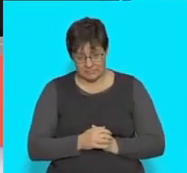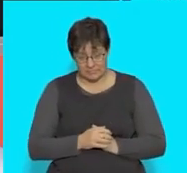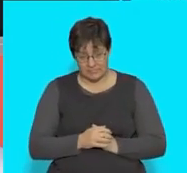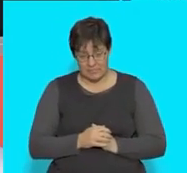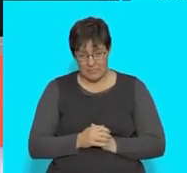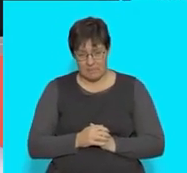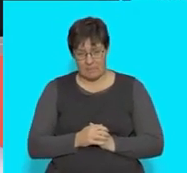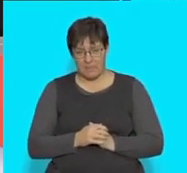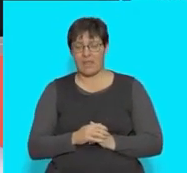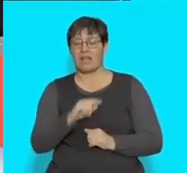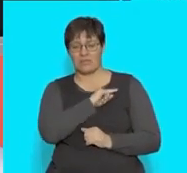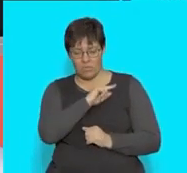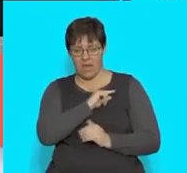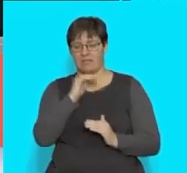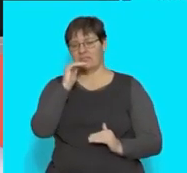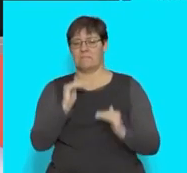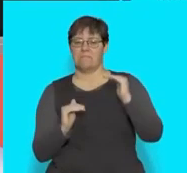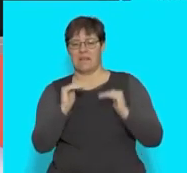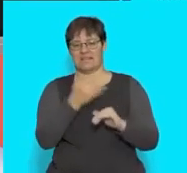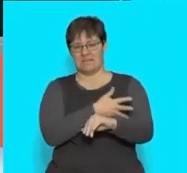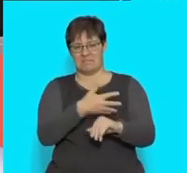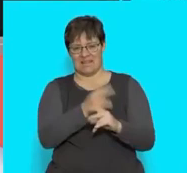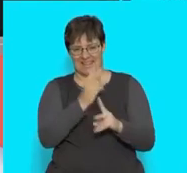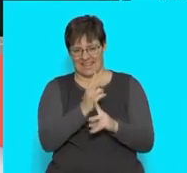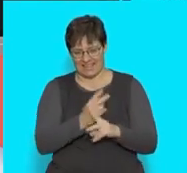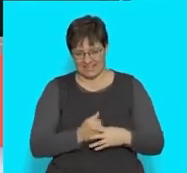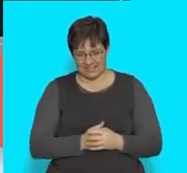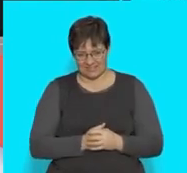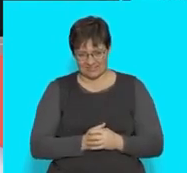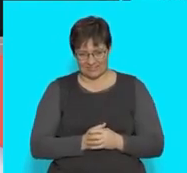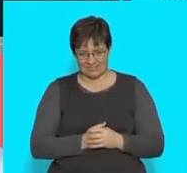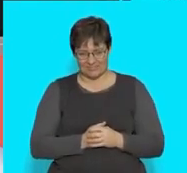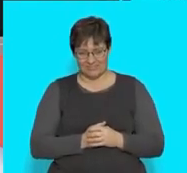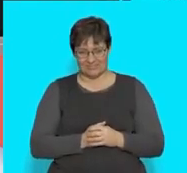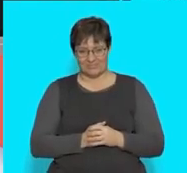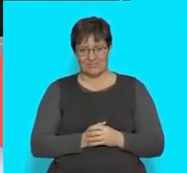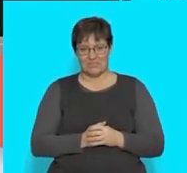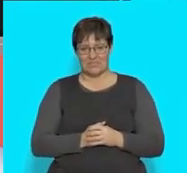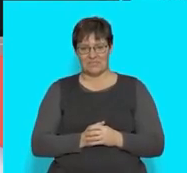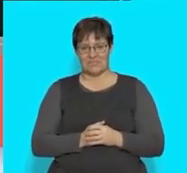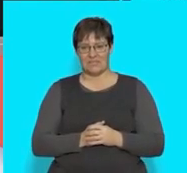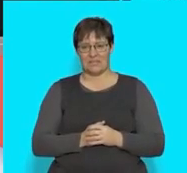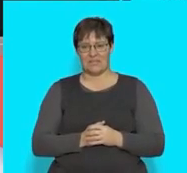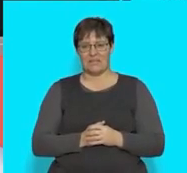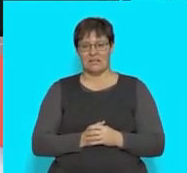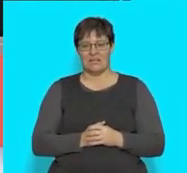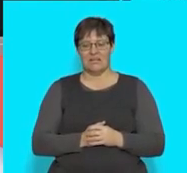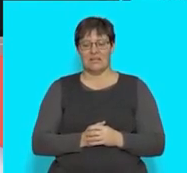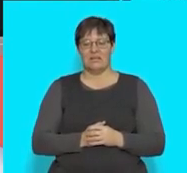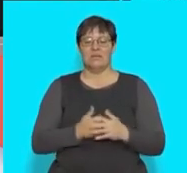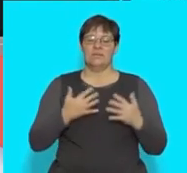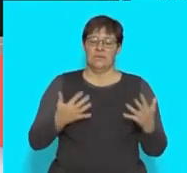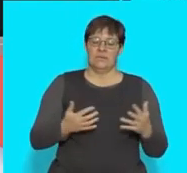out, therefore, all right, balancing the pH in our blood, all right, in our interstitial fluids in our body.